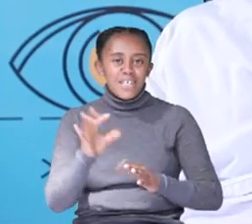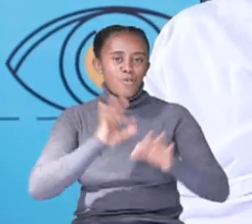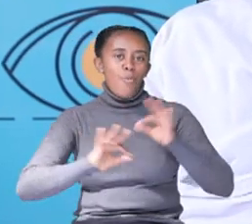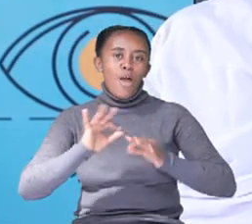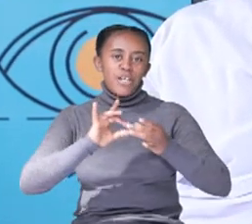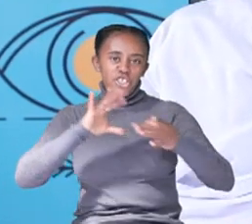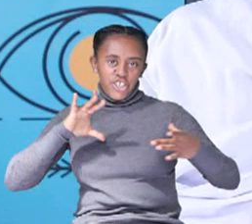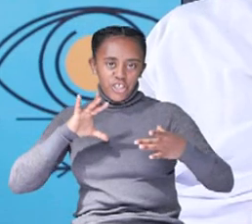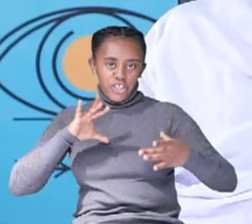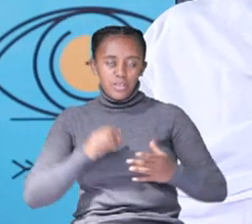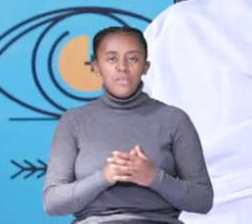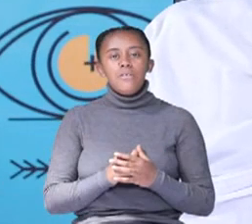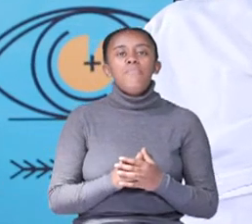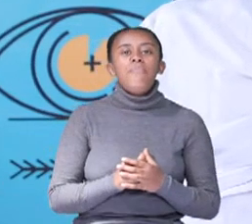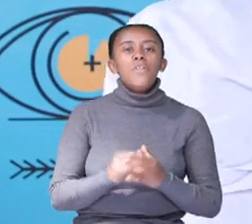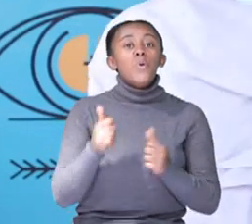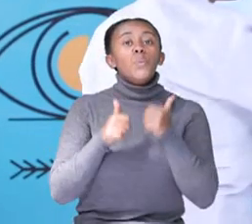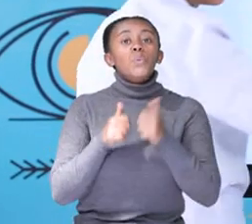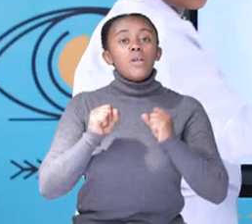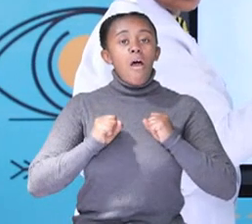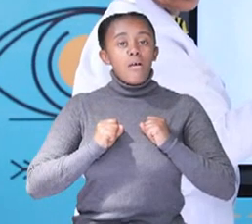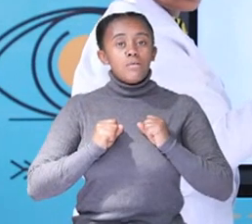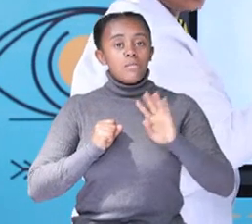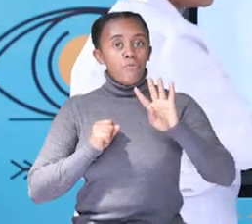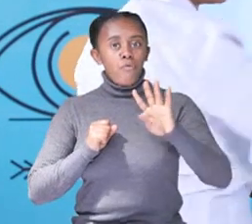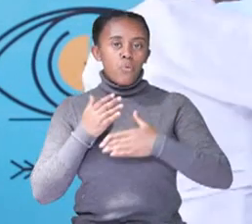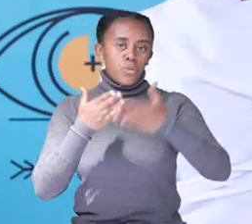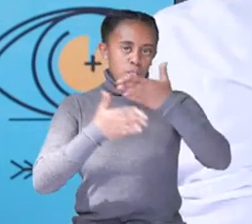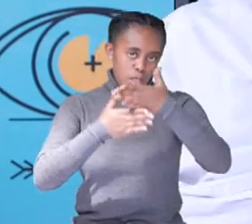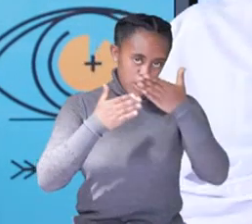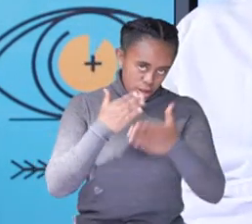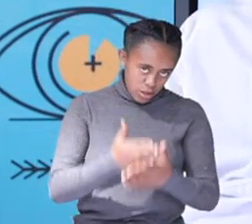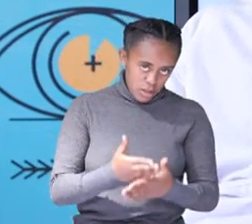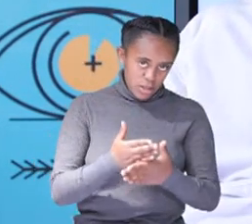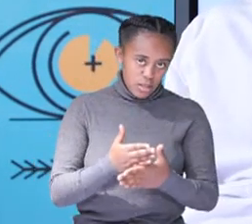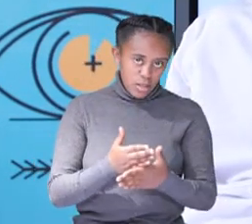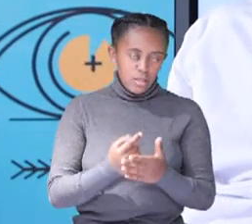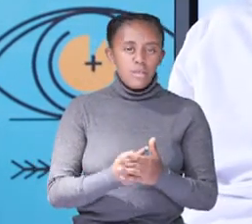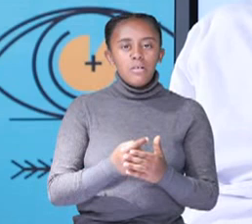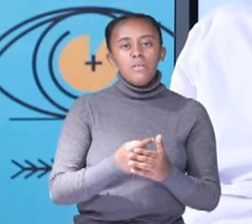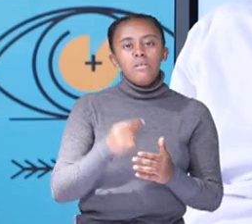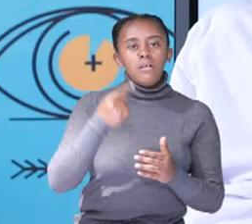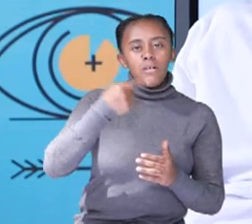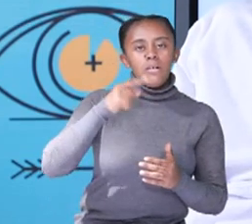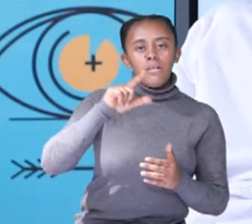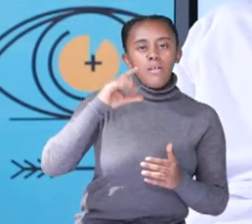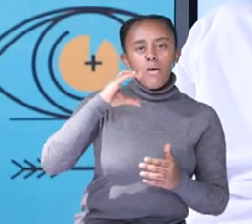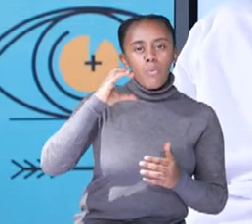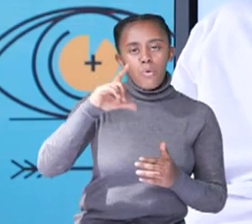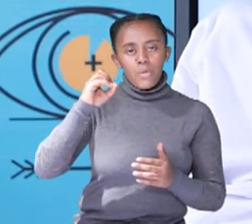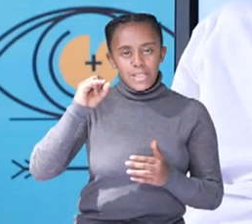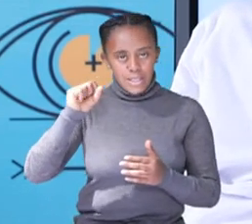cellular respiration, which has 4 stages that we've seen: glycolysis,